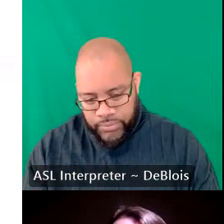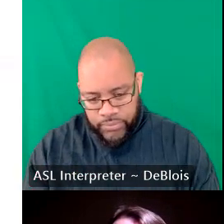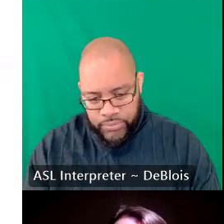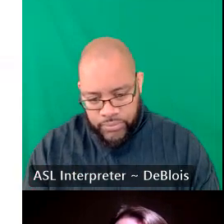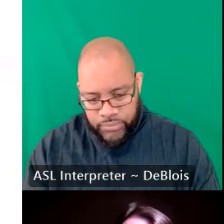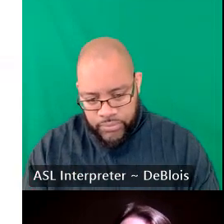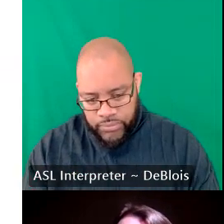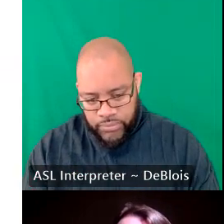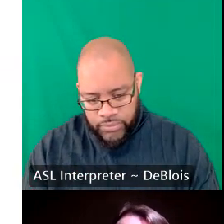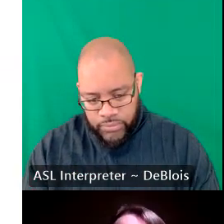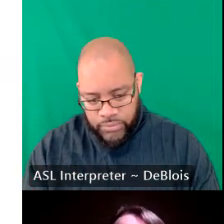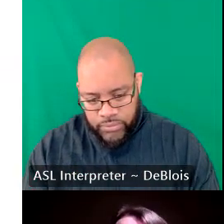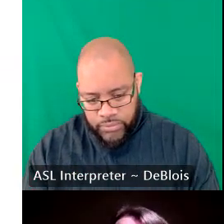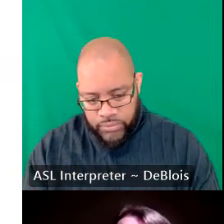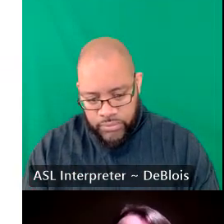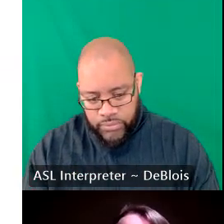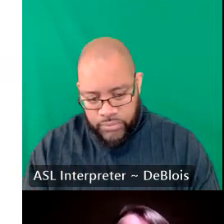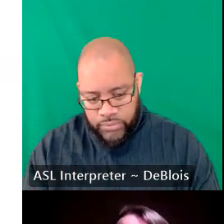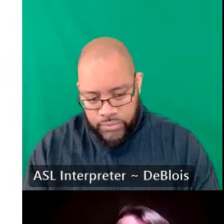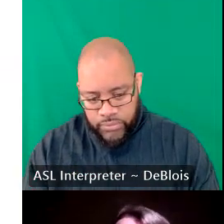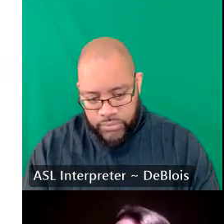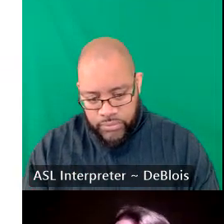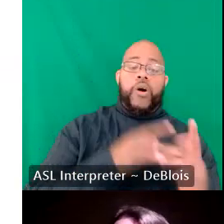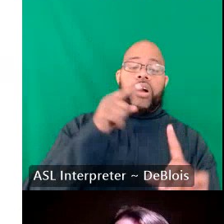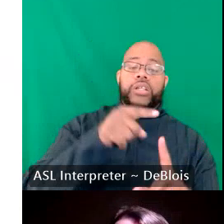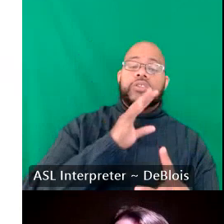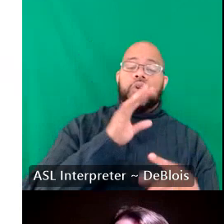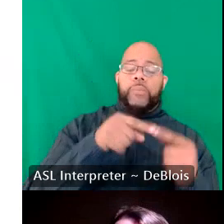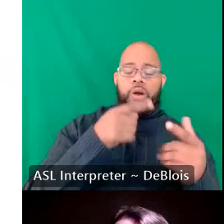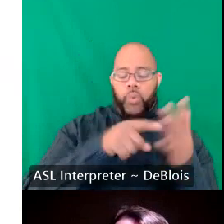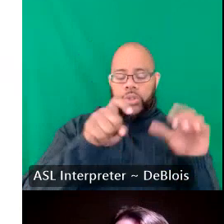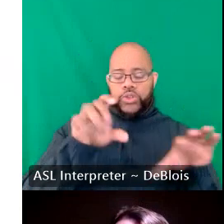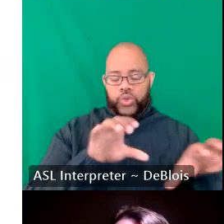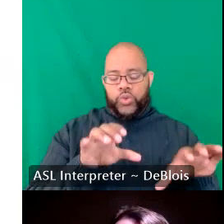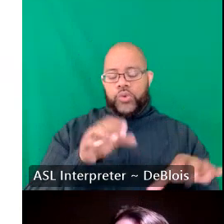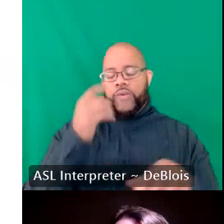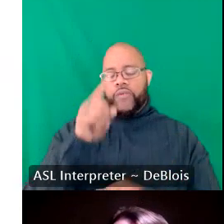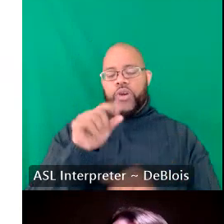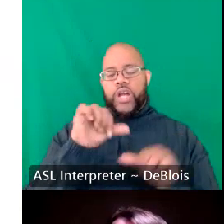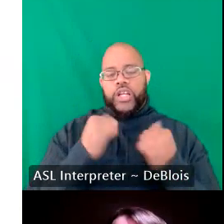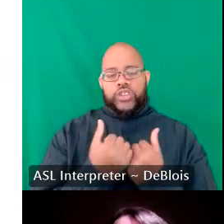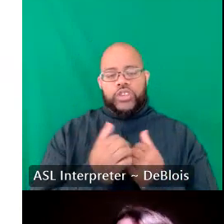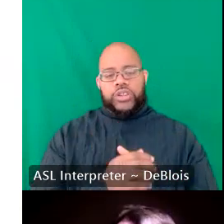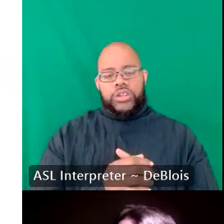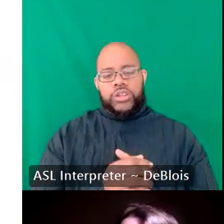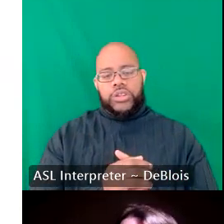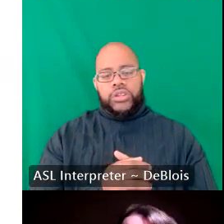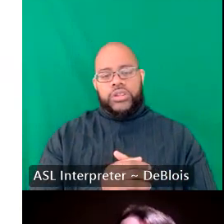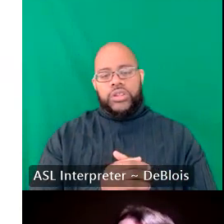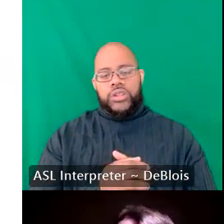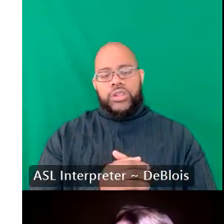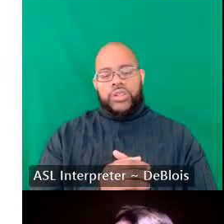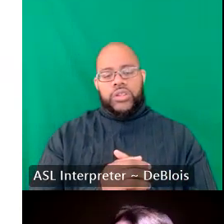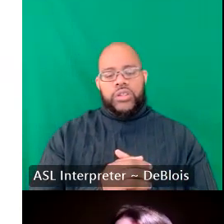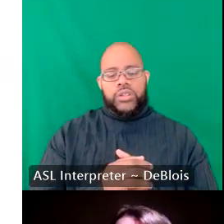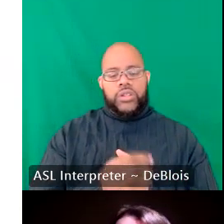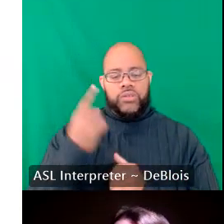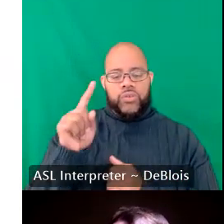So this section tells you what you need to do for what the requirements are for